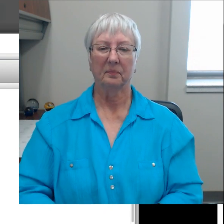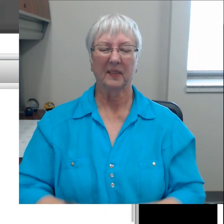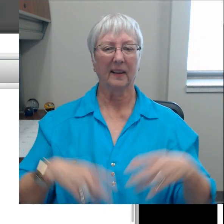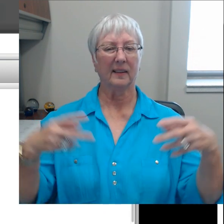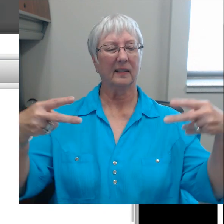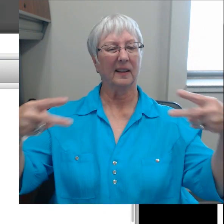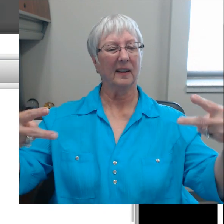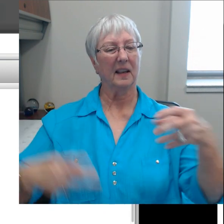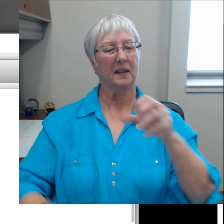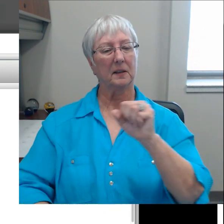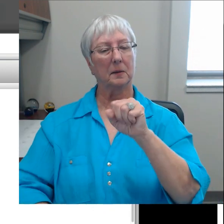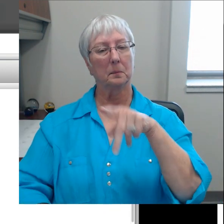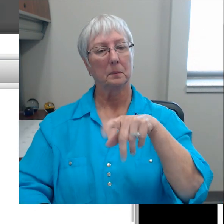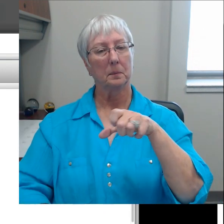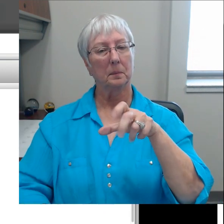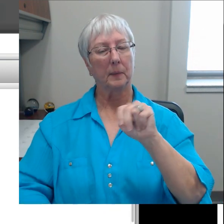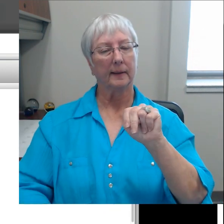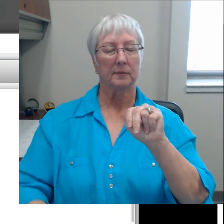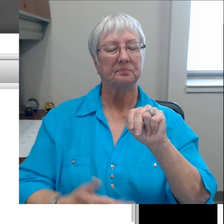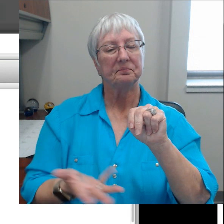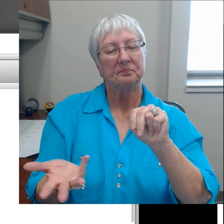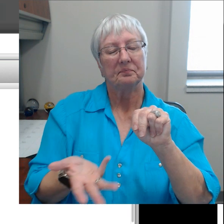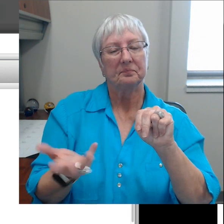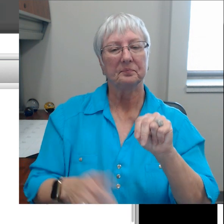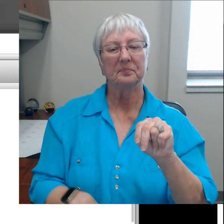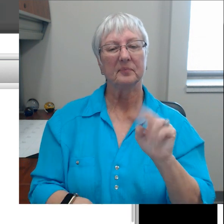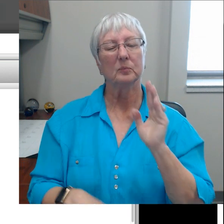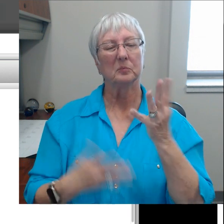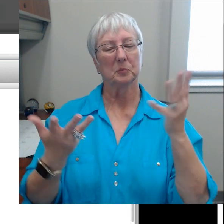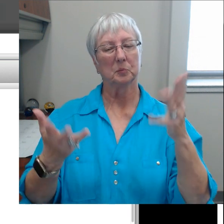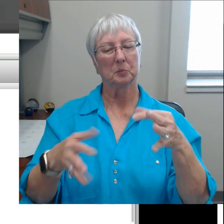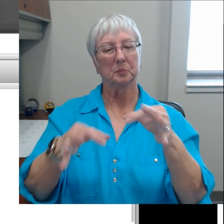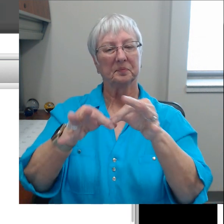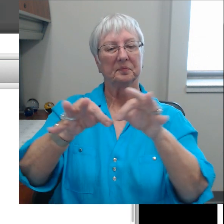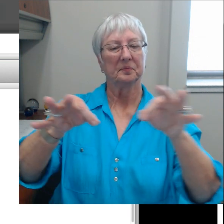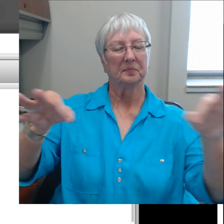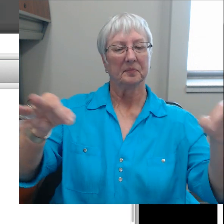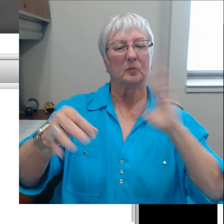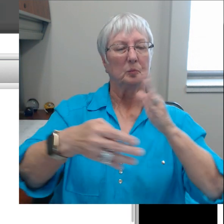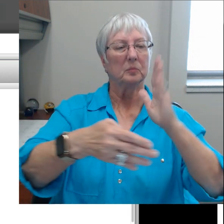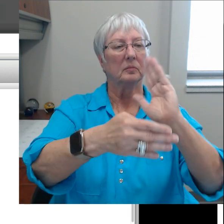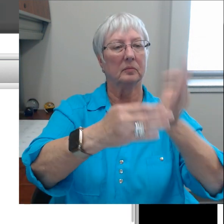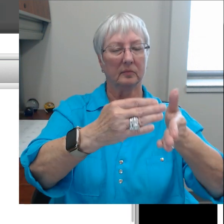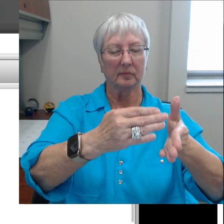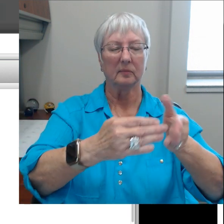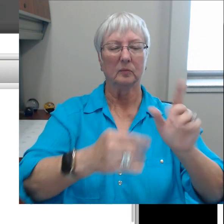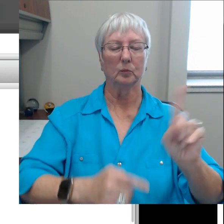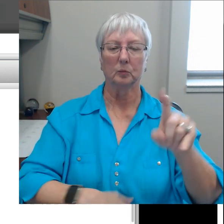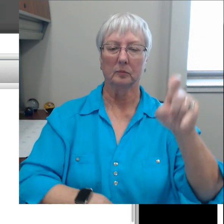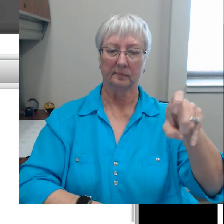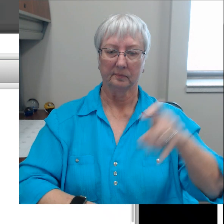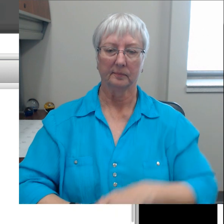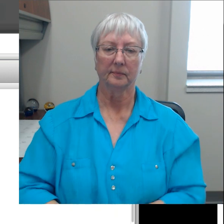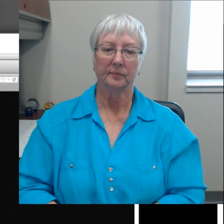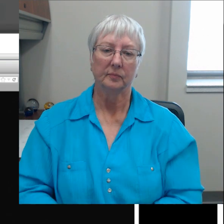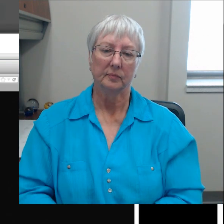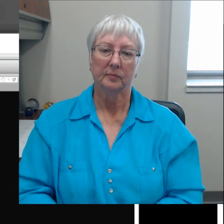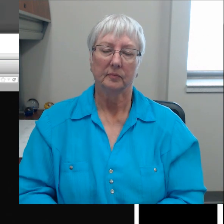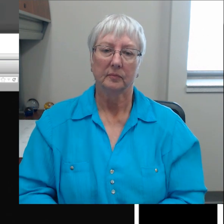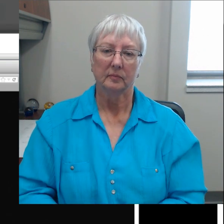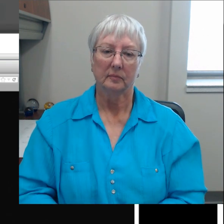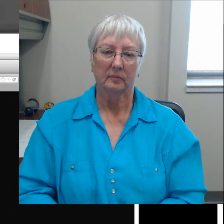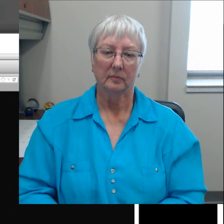of invisible because they'll be inline just like the text was already inline, and it will break wherever it needs to once the viewport is that narrow. We